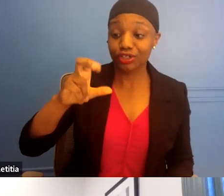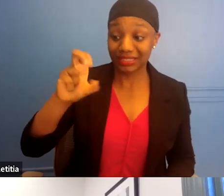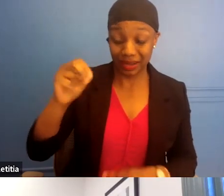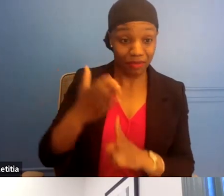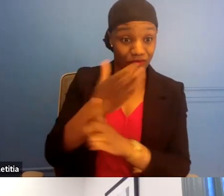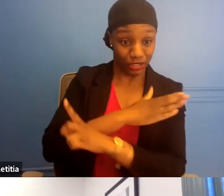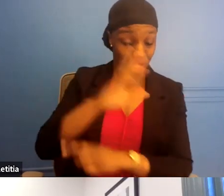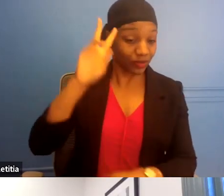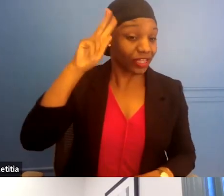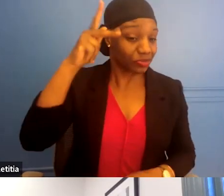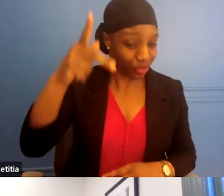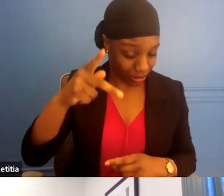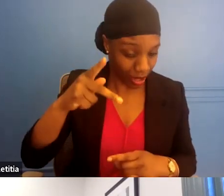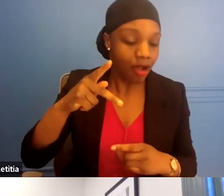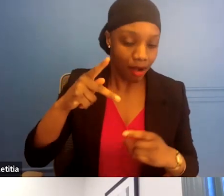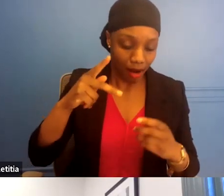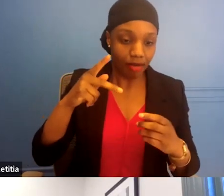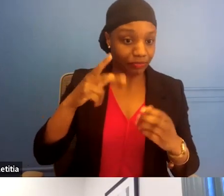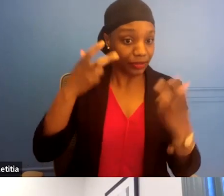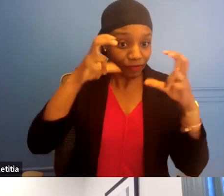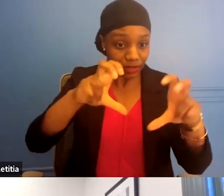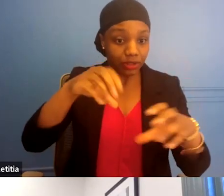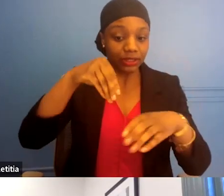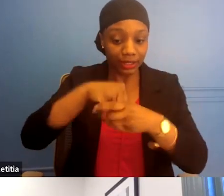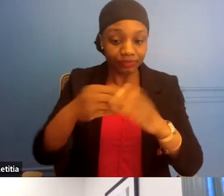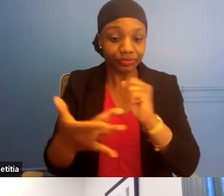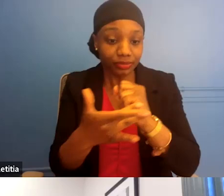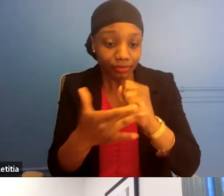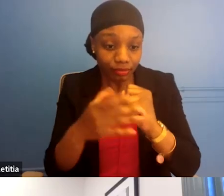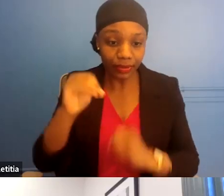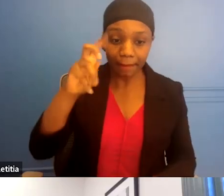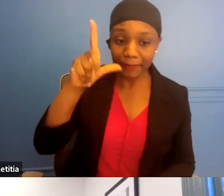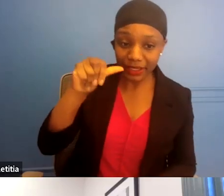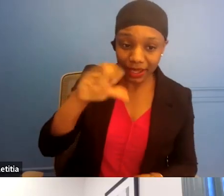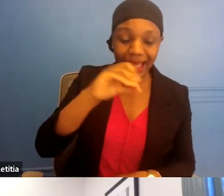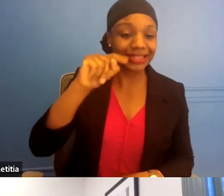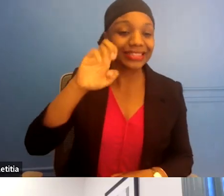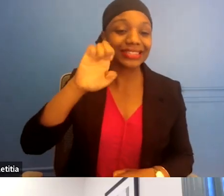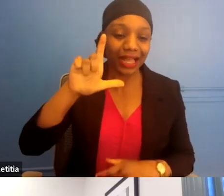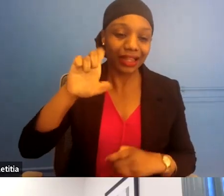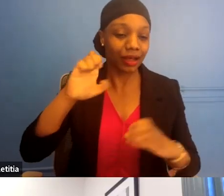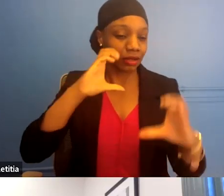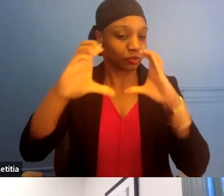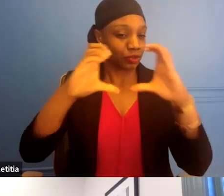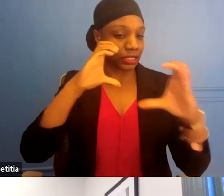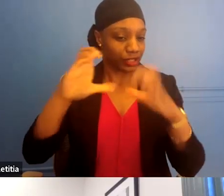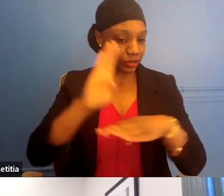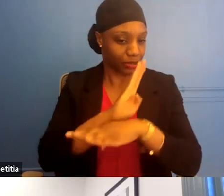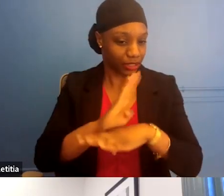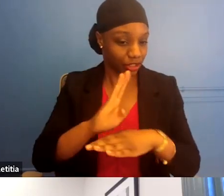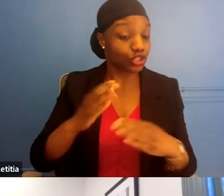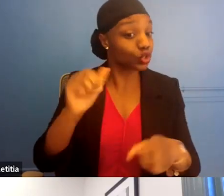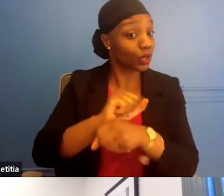Sandler Capital, where she focused on investing in technology, media, and telecom businesses. She also worked at